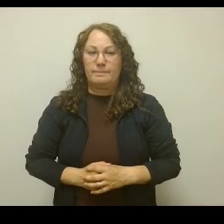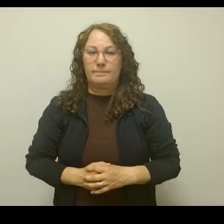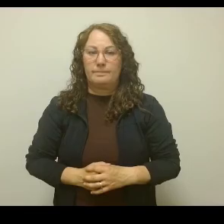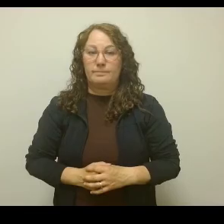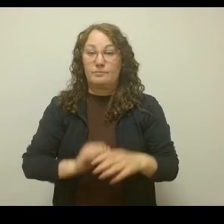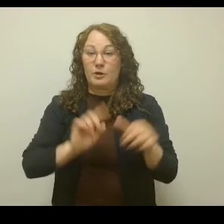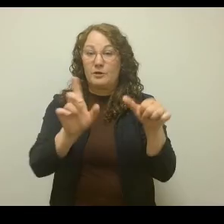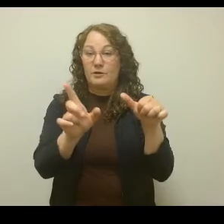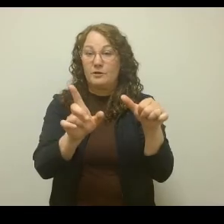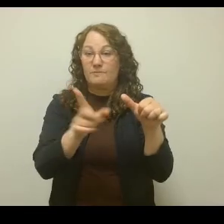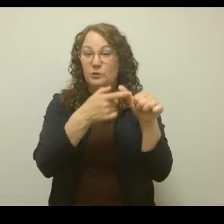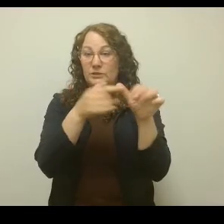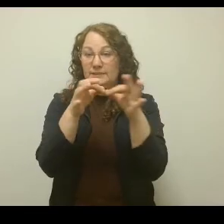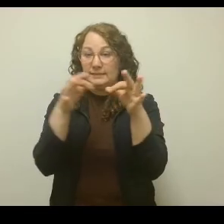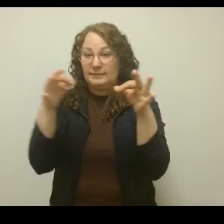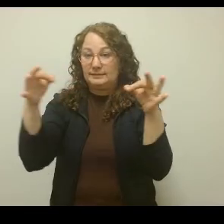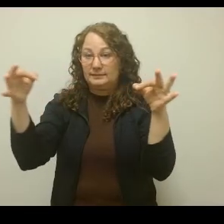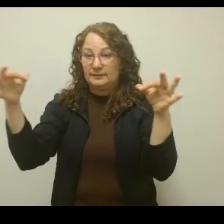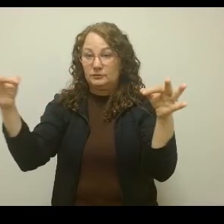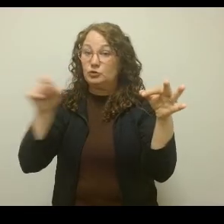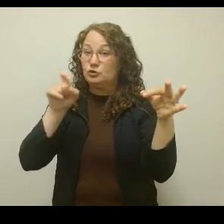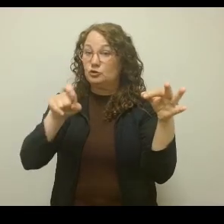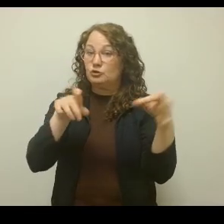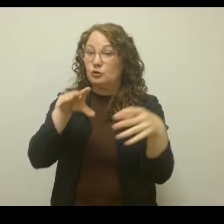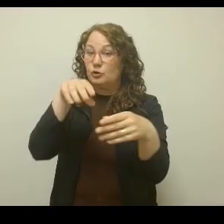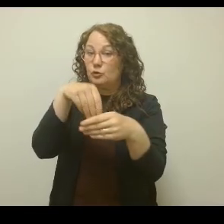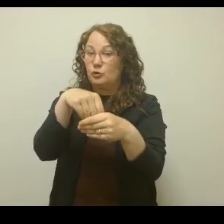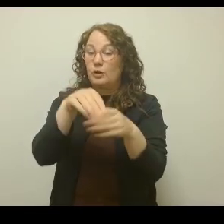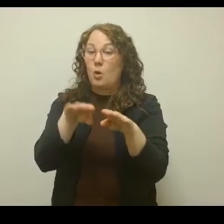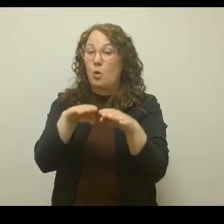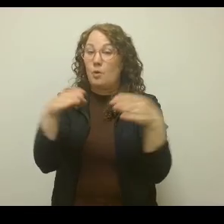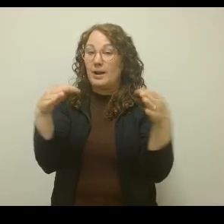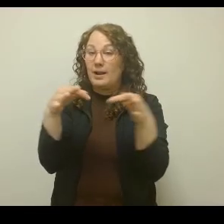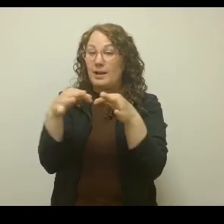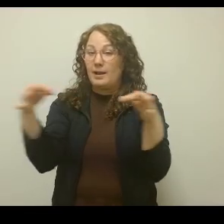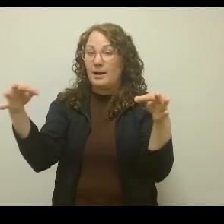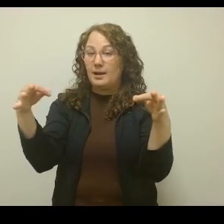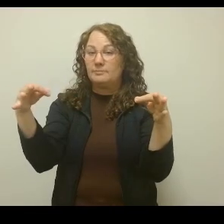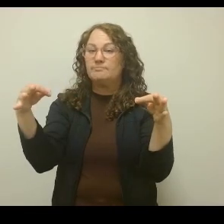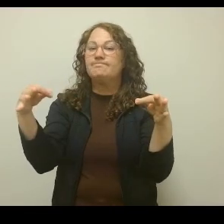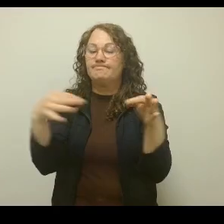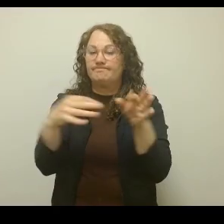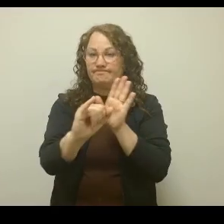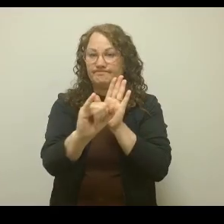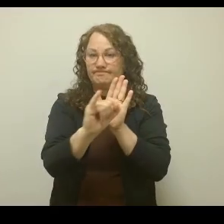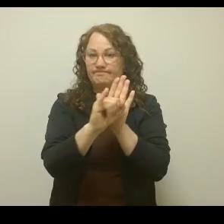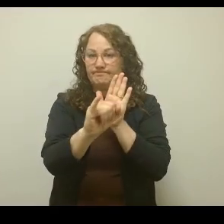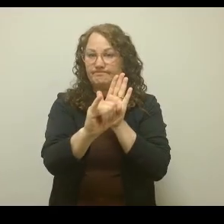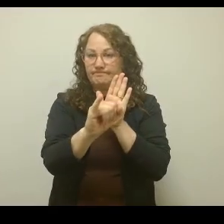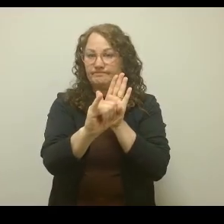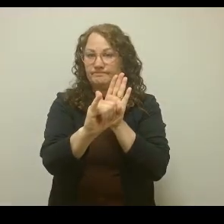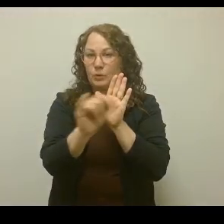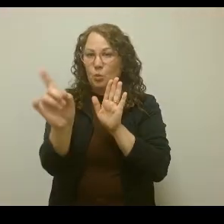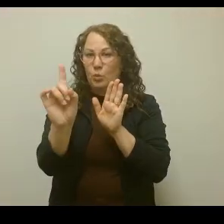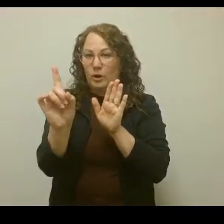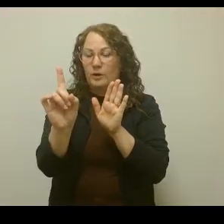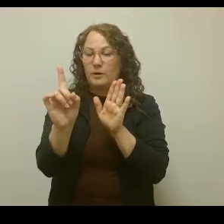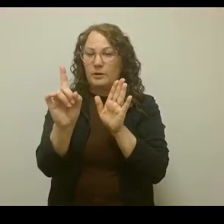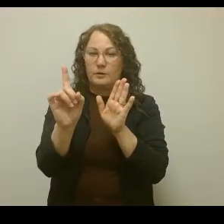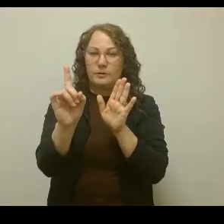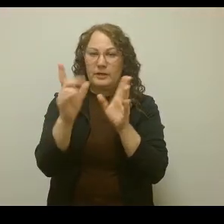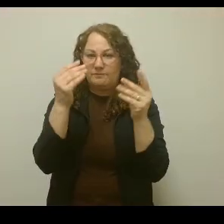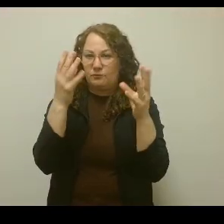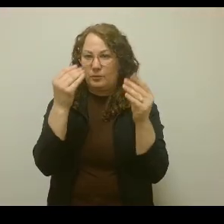The first sentence of a summary should include an opening line that identifies the source being